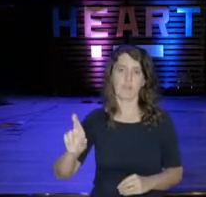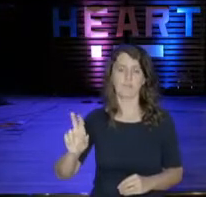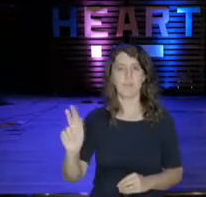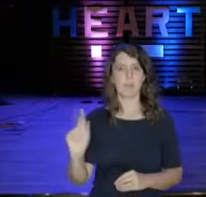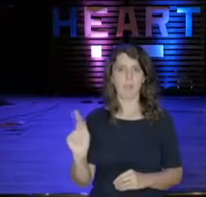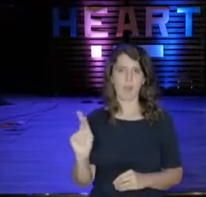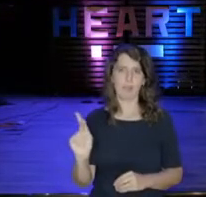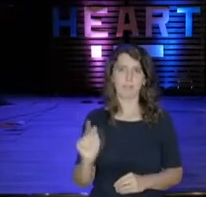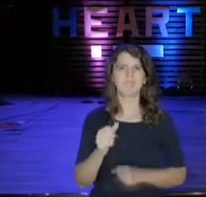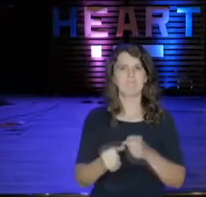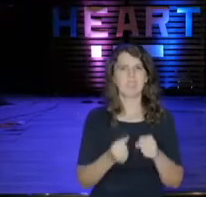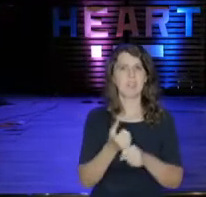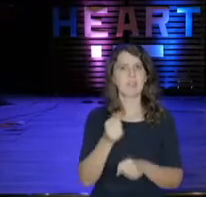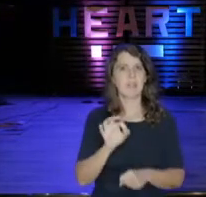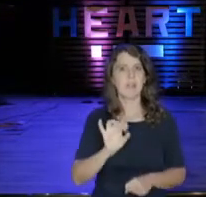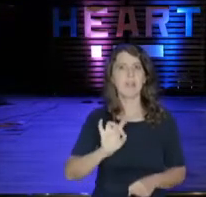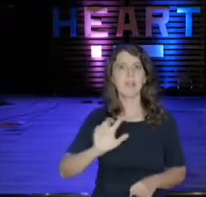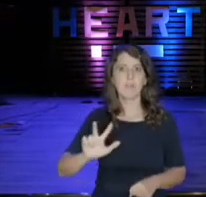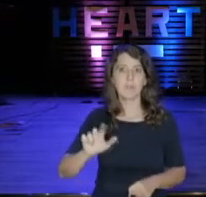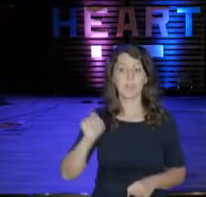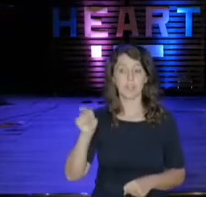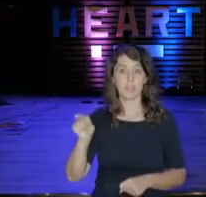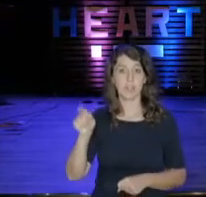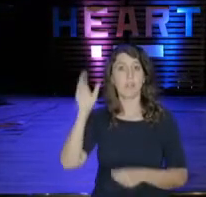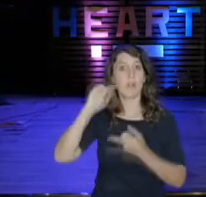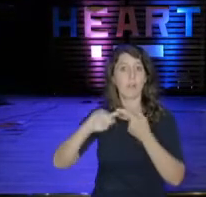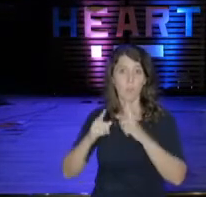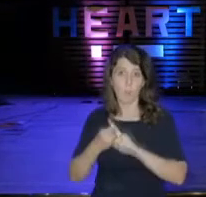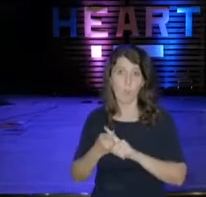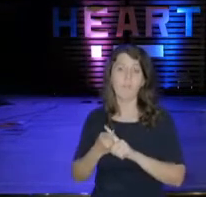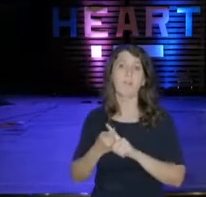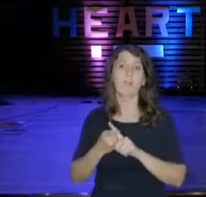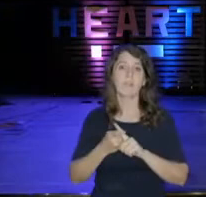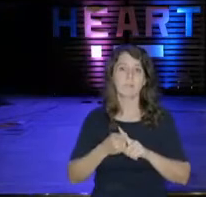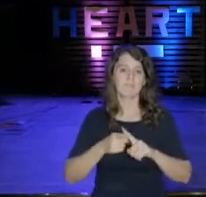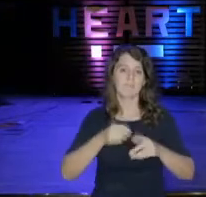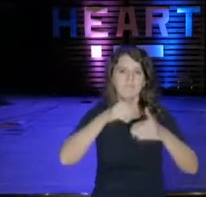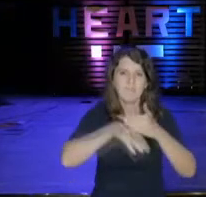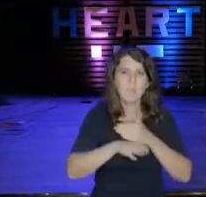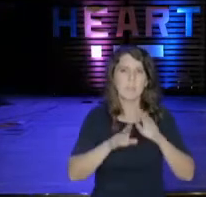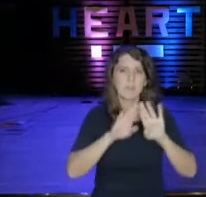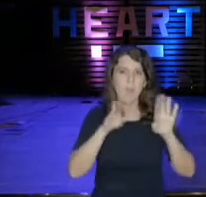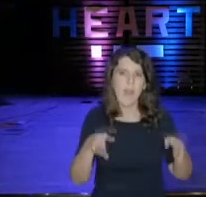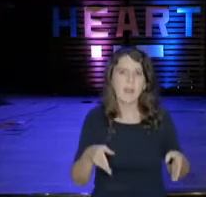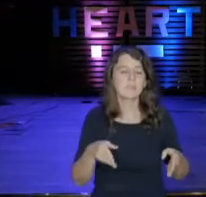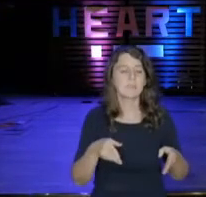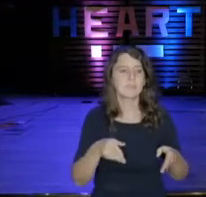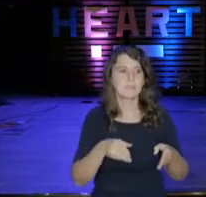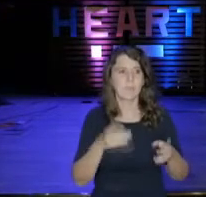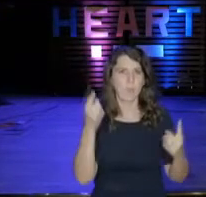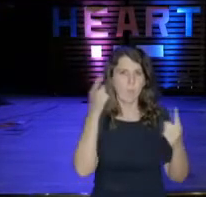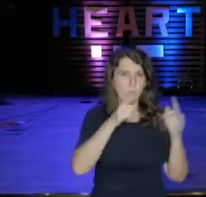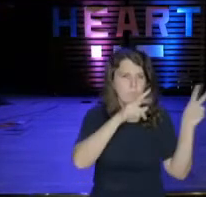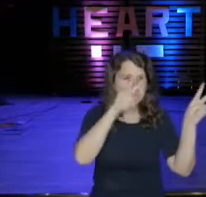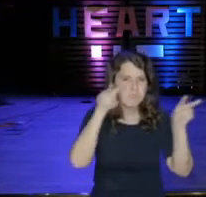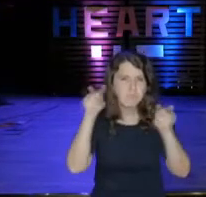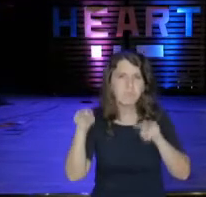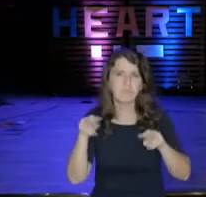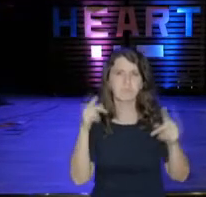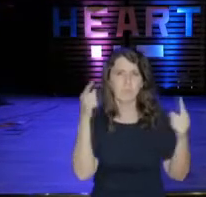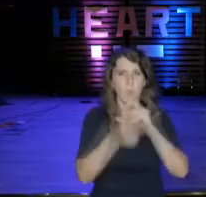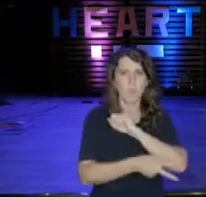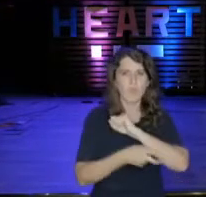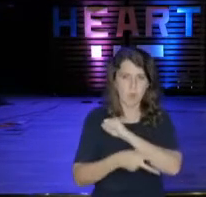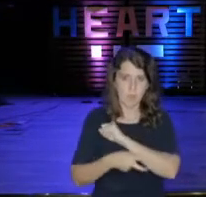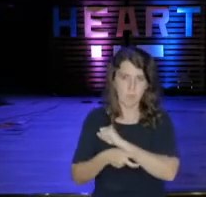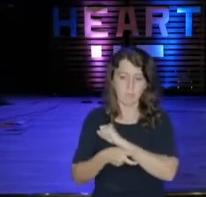boyfriend Garrett broke into a house in Houston in order to case the house with the intent to rob it. And